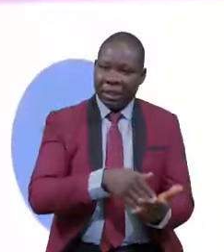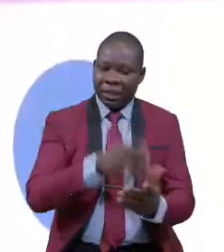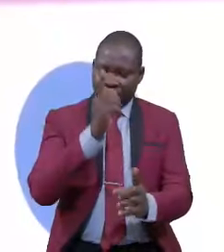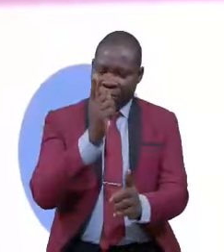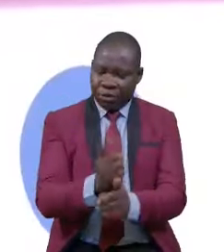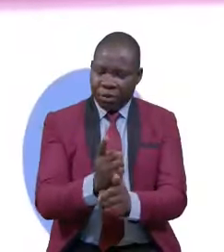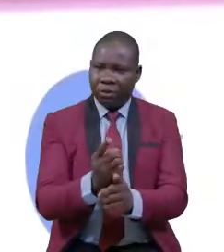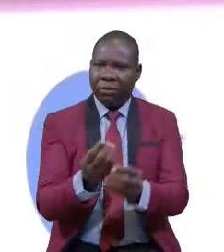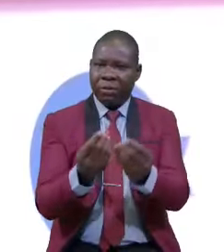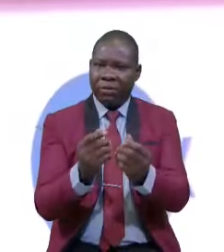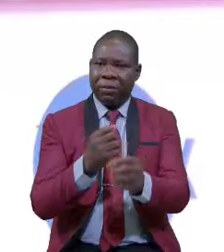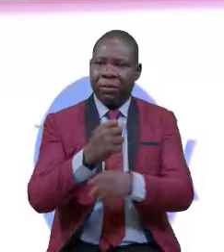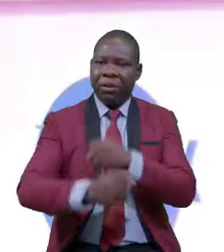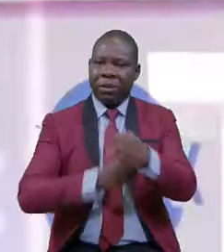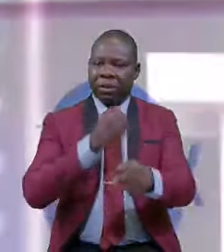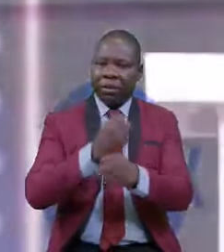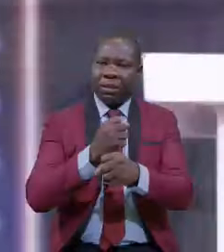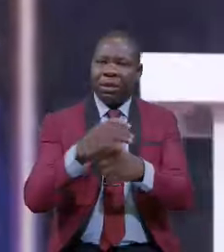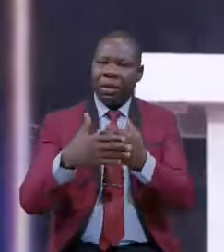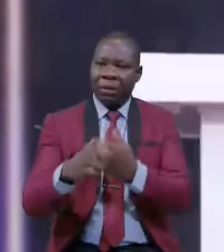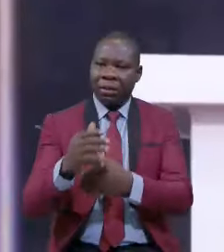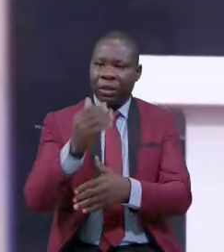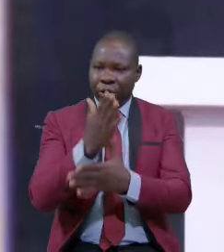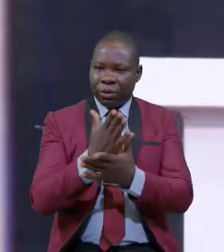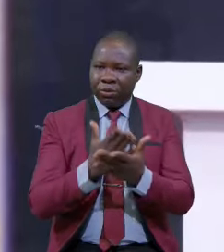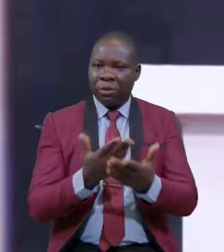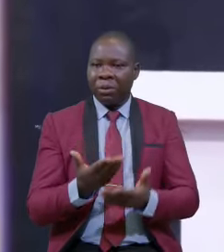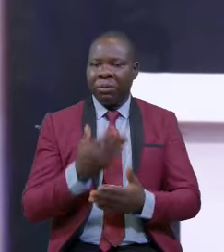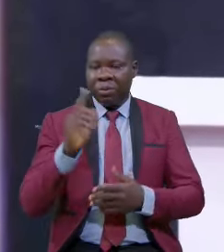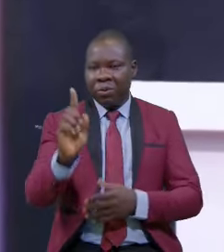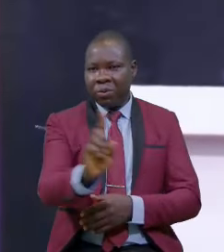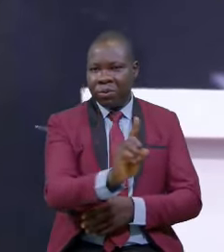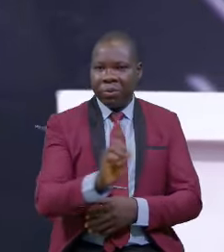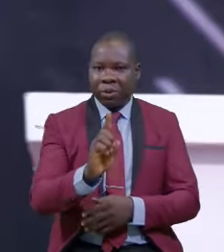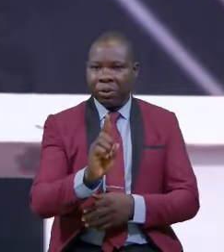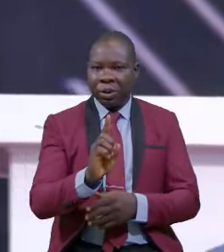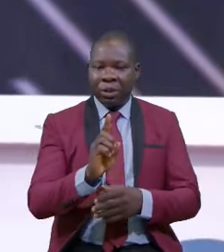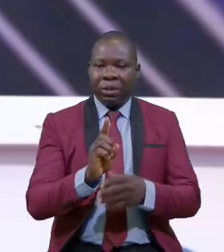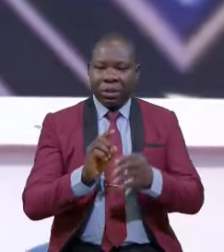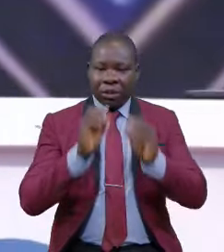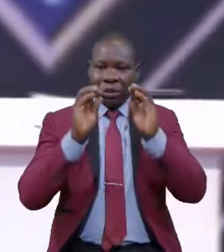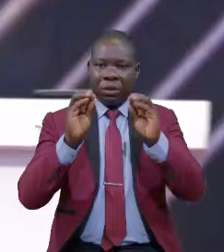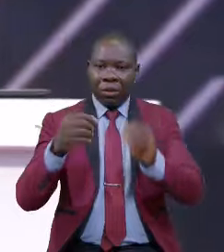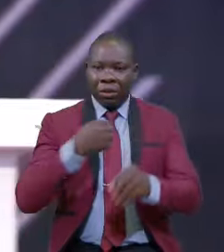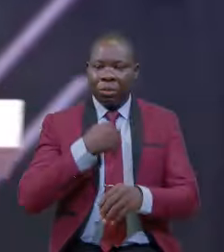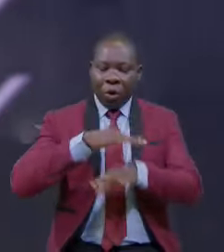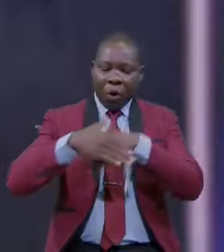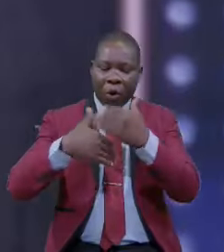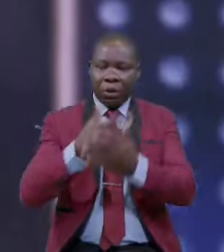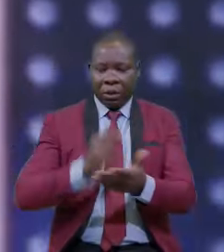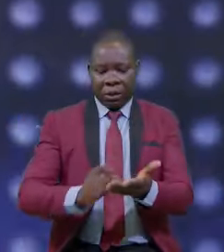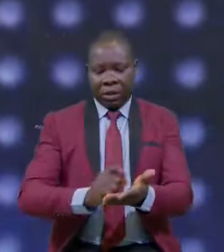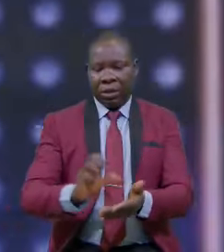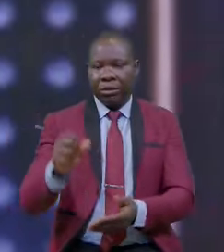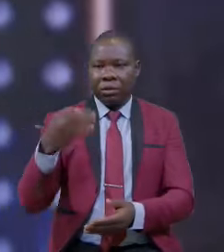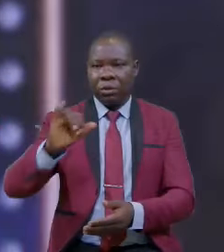somebody introduced to me all the writings of John Wesley. And